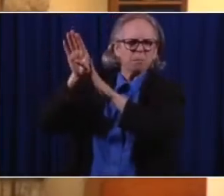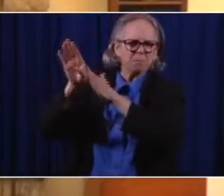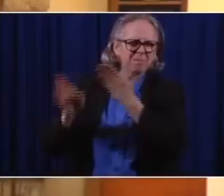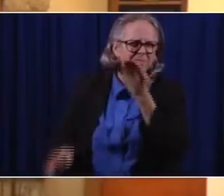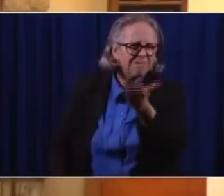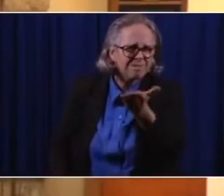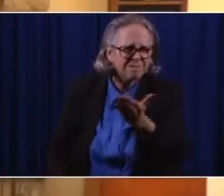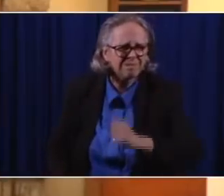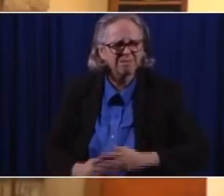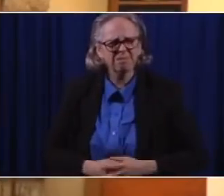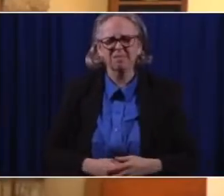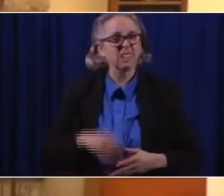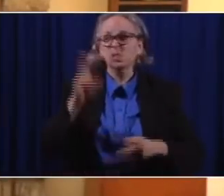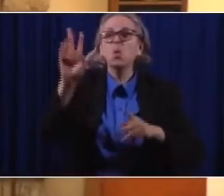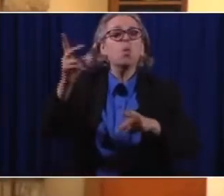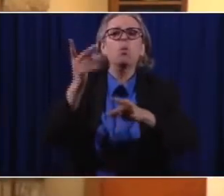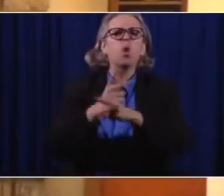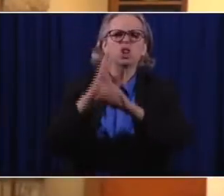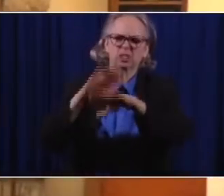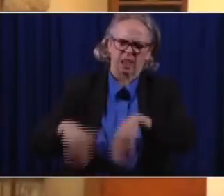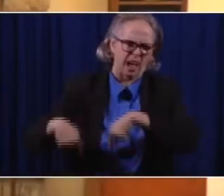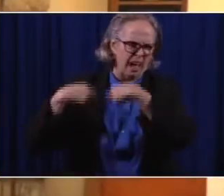beginning of the pandemic.